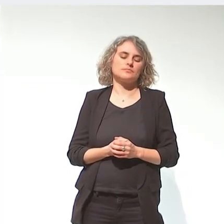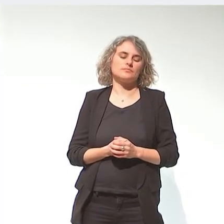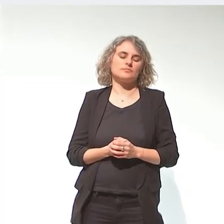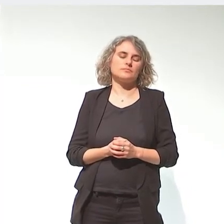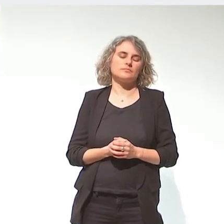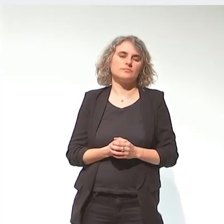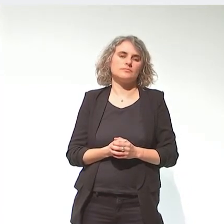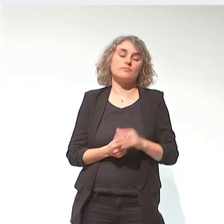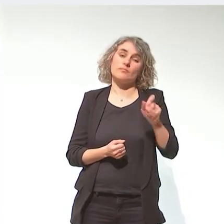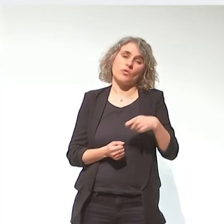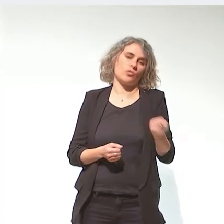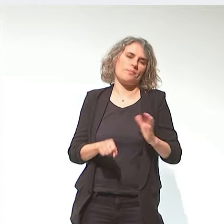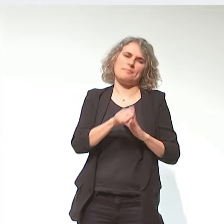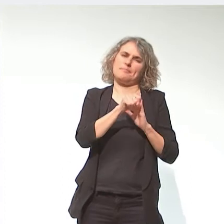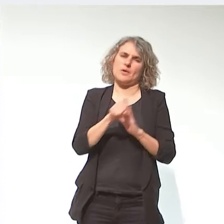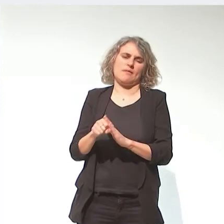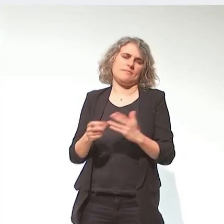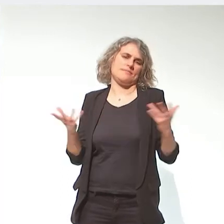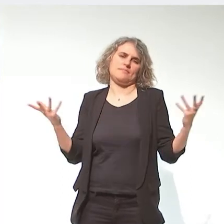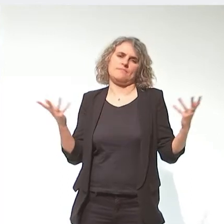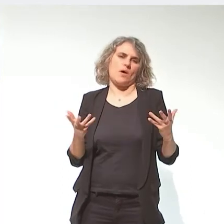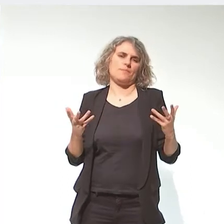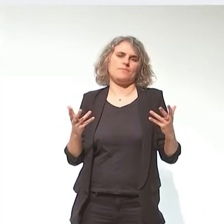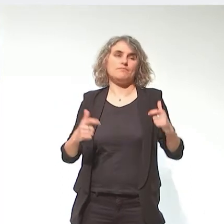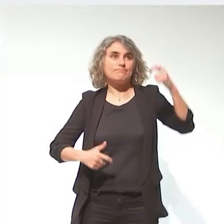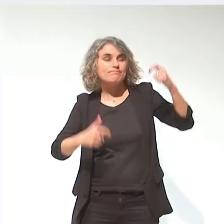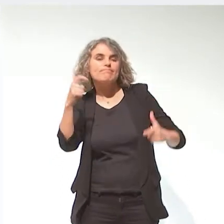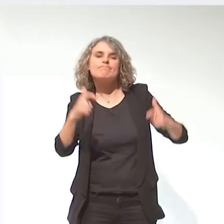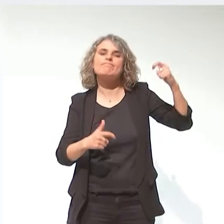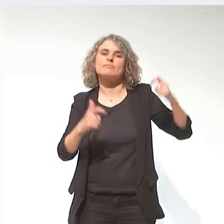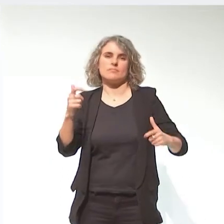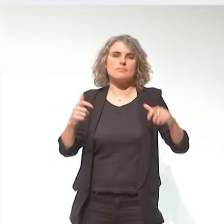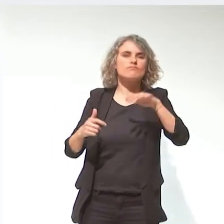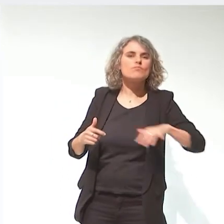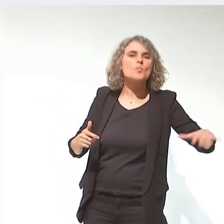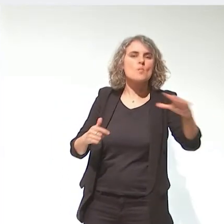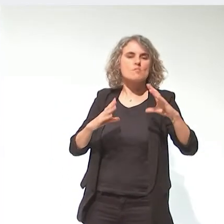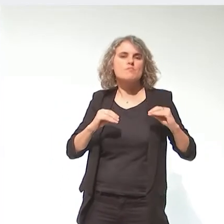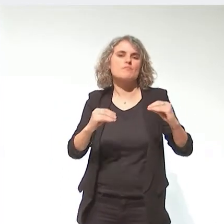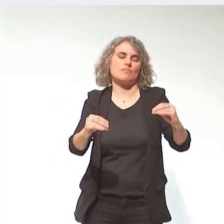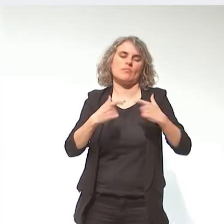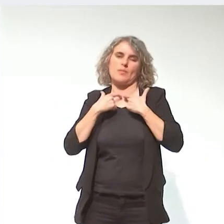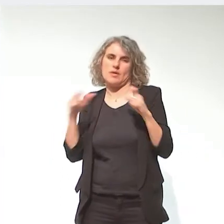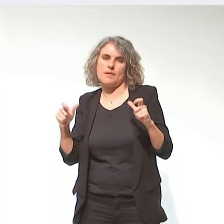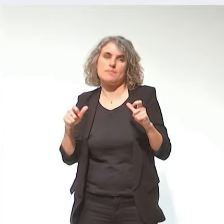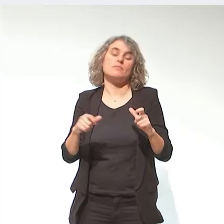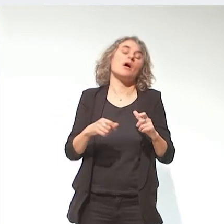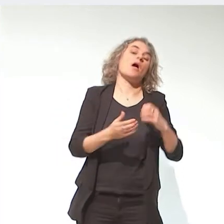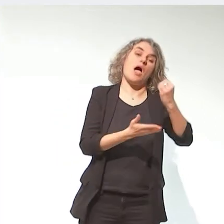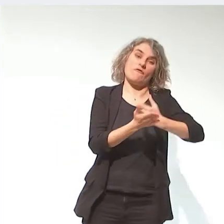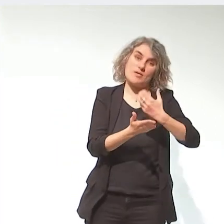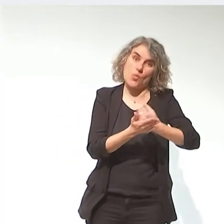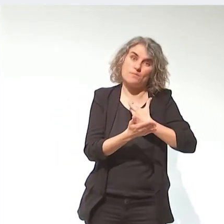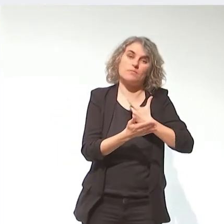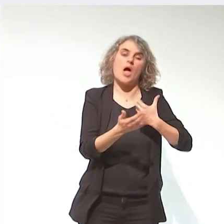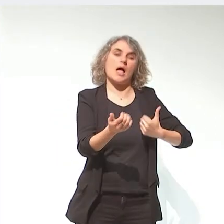of physical infrastructure and accessibility of information, and, of course, accessibility of goods and services. And besides that, I mentioned